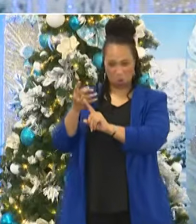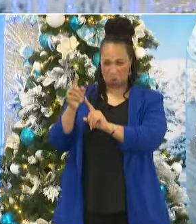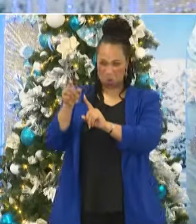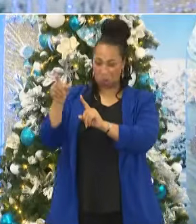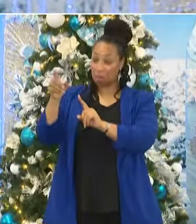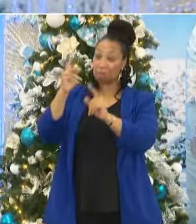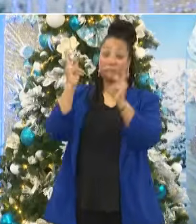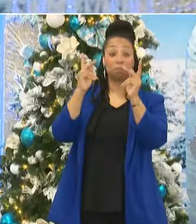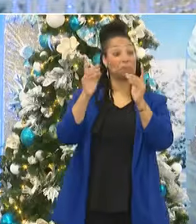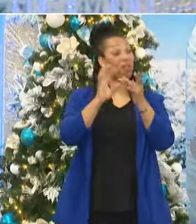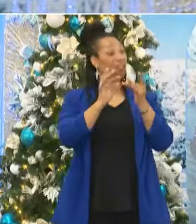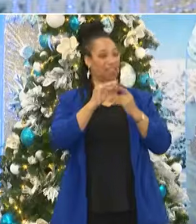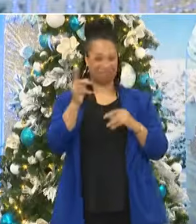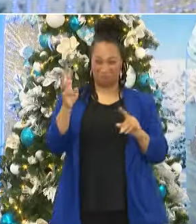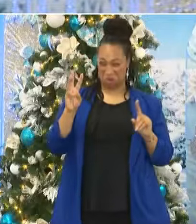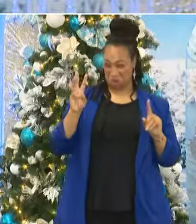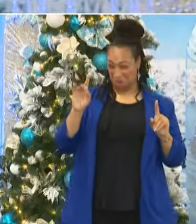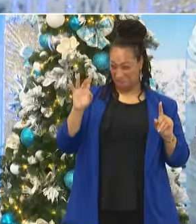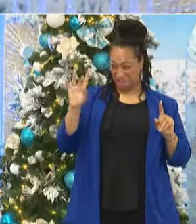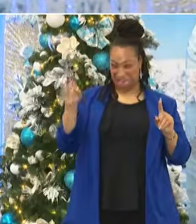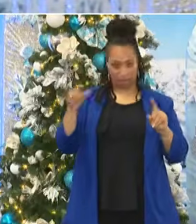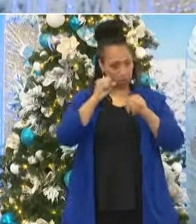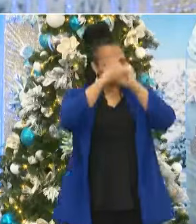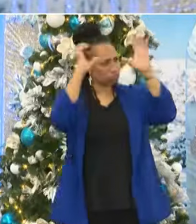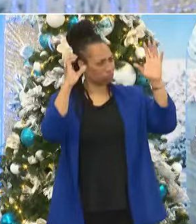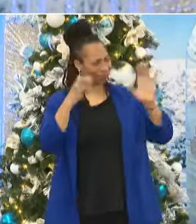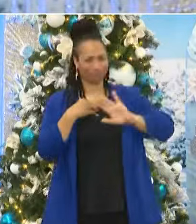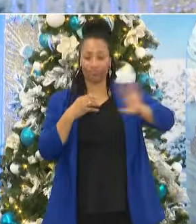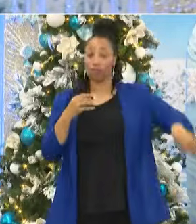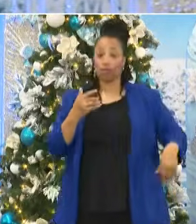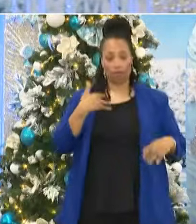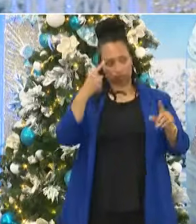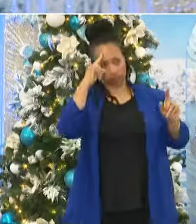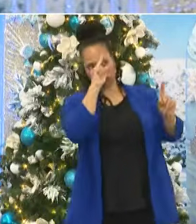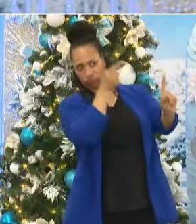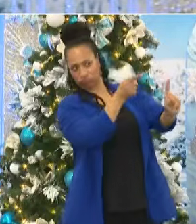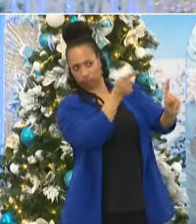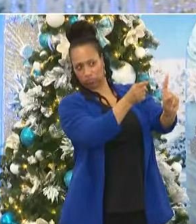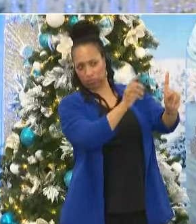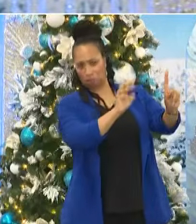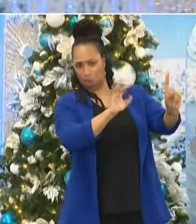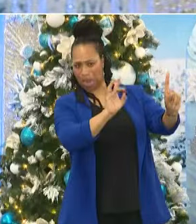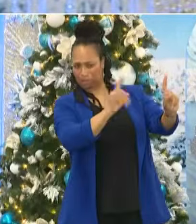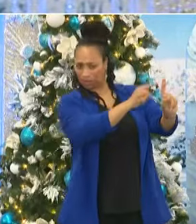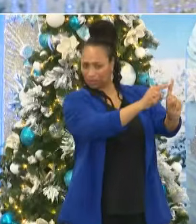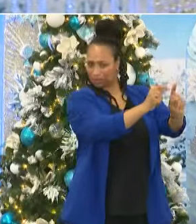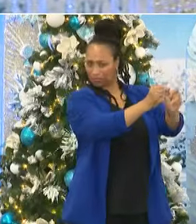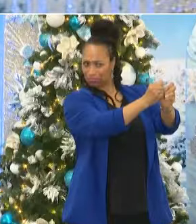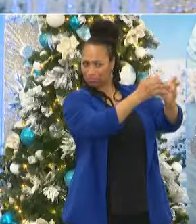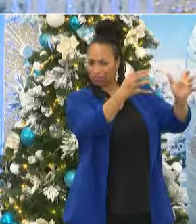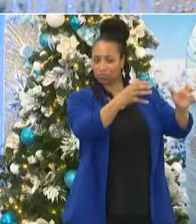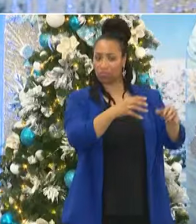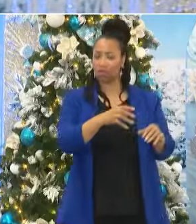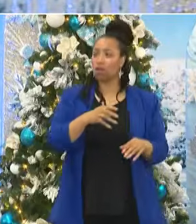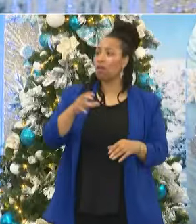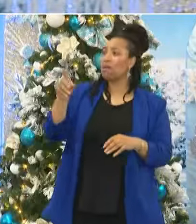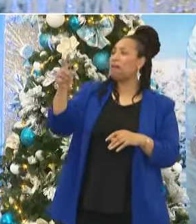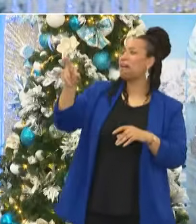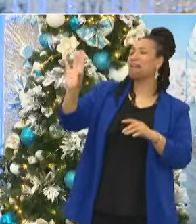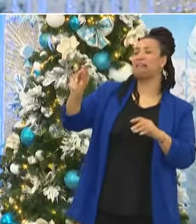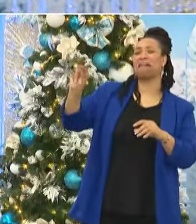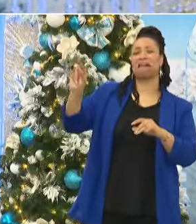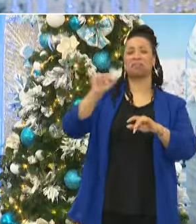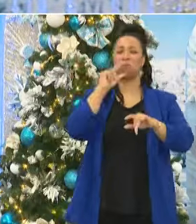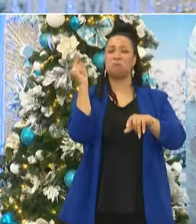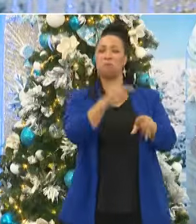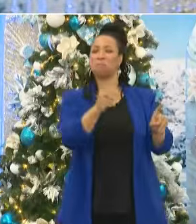They said, you from uptown. What we gonna do with you? You just gonna come around at election time and